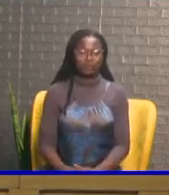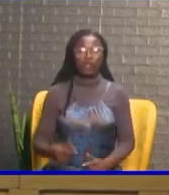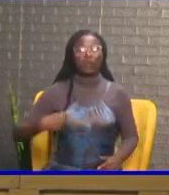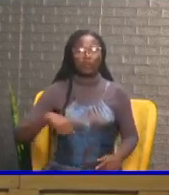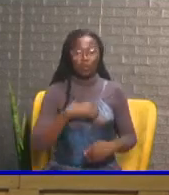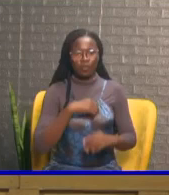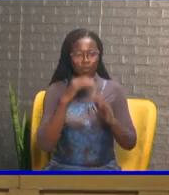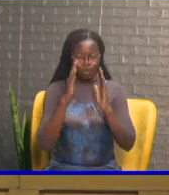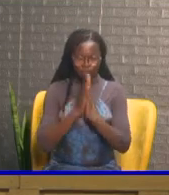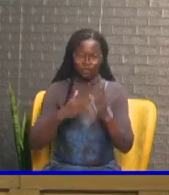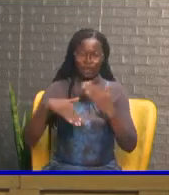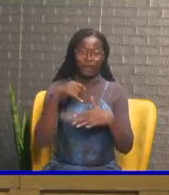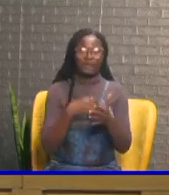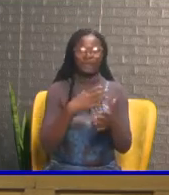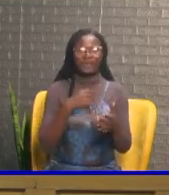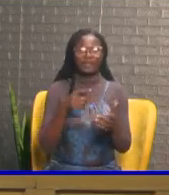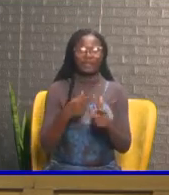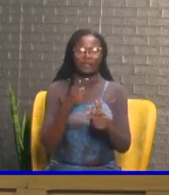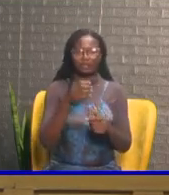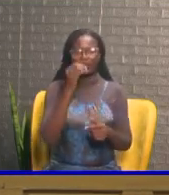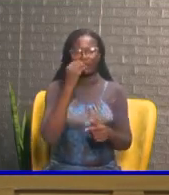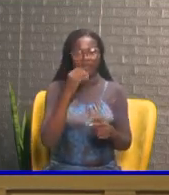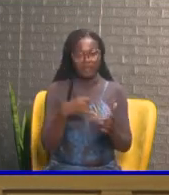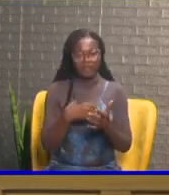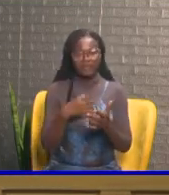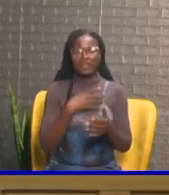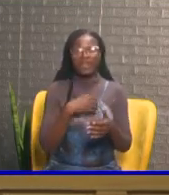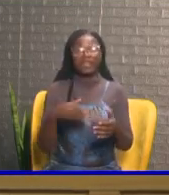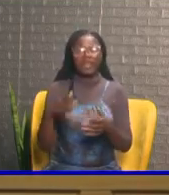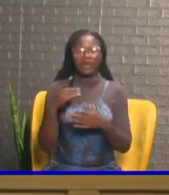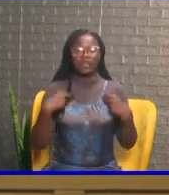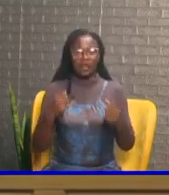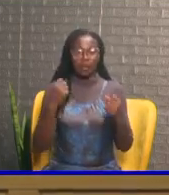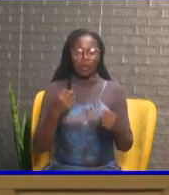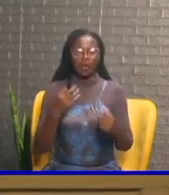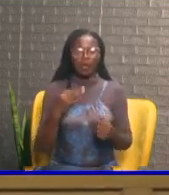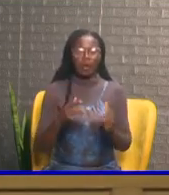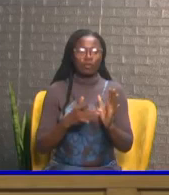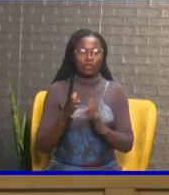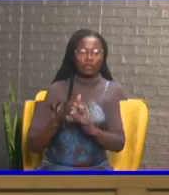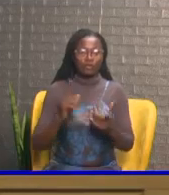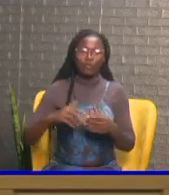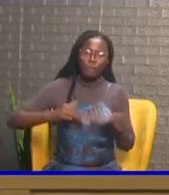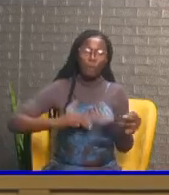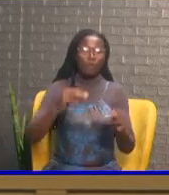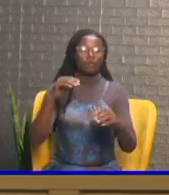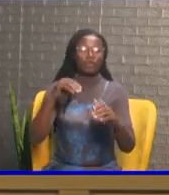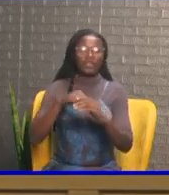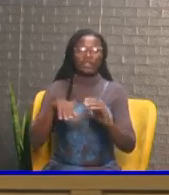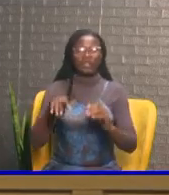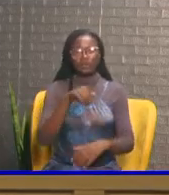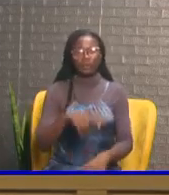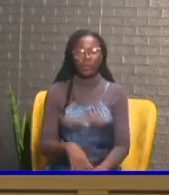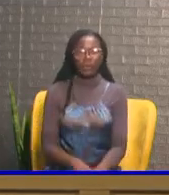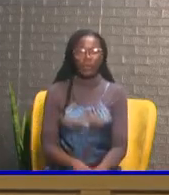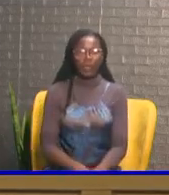it, you partake of it and allow the healing power of Jesus Christ to go on the inside of you. Does anybody not have the healing?